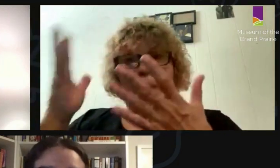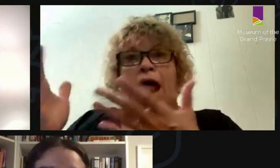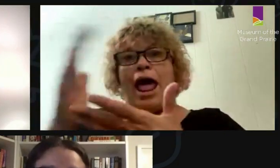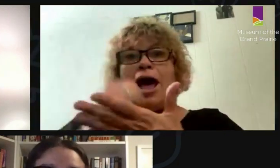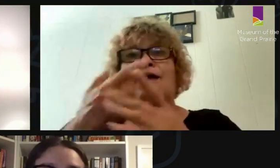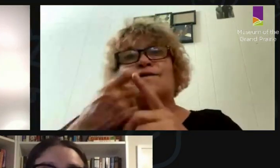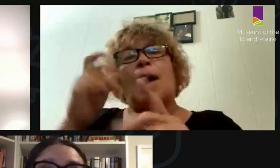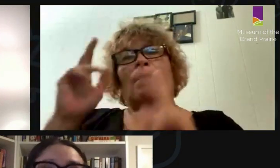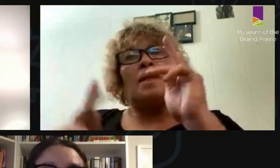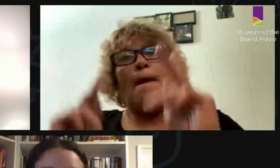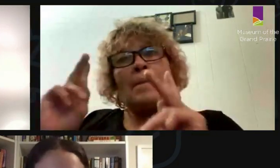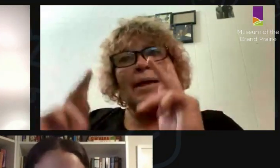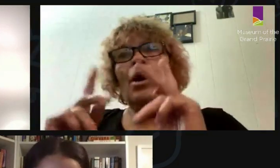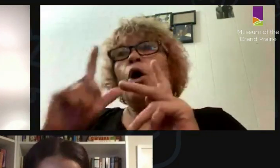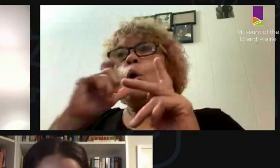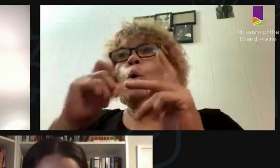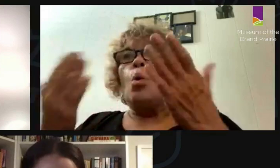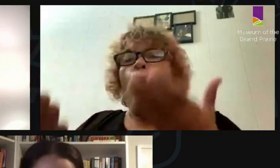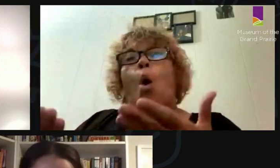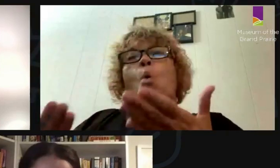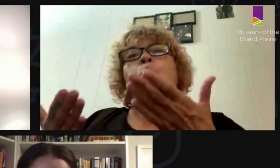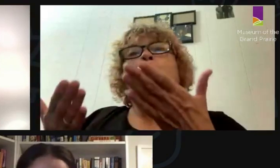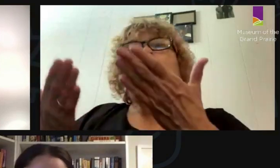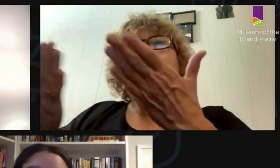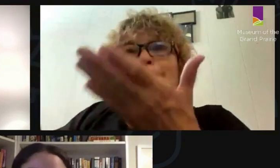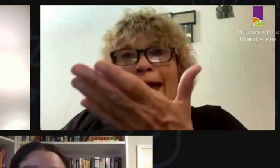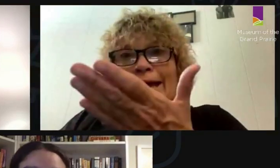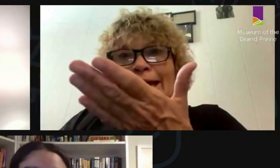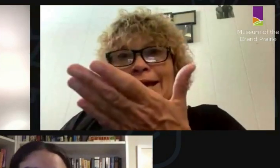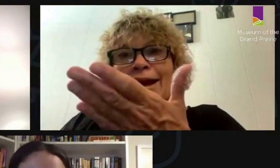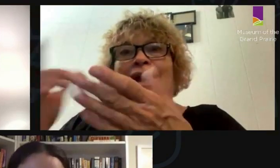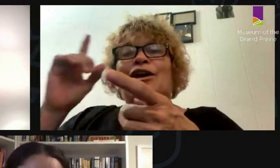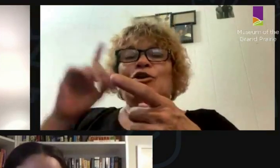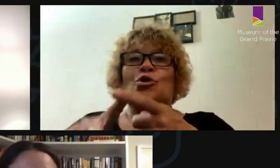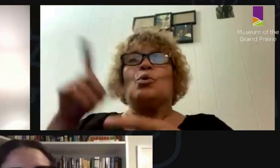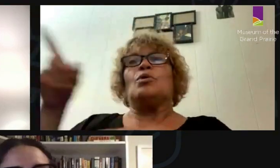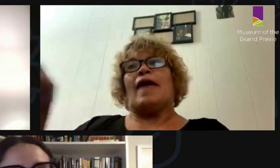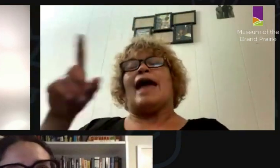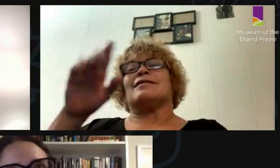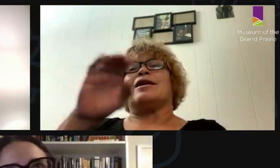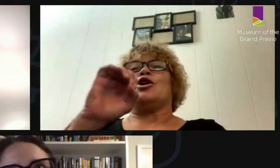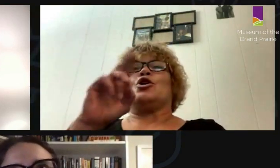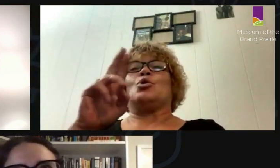the people who were recommended to the eugenics board.